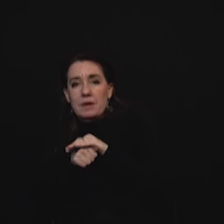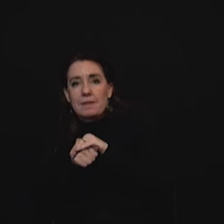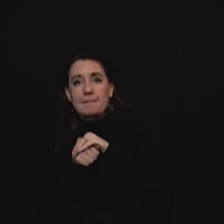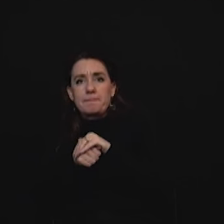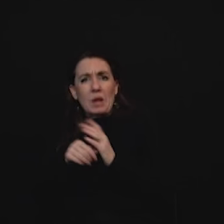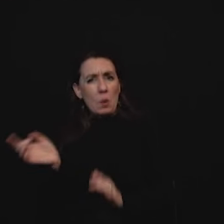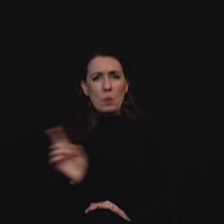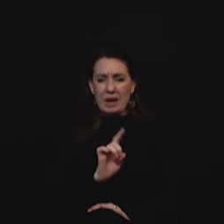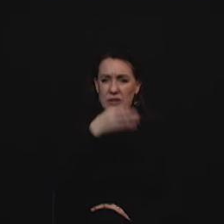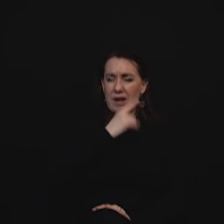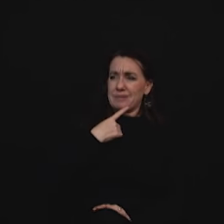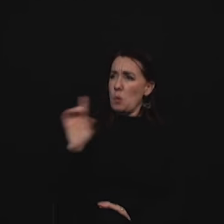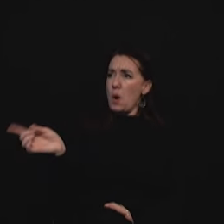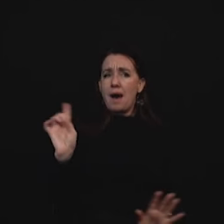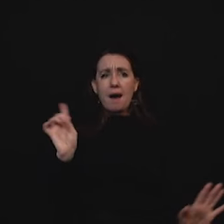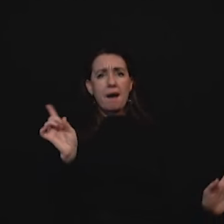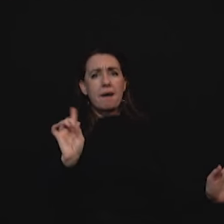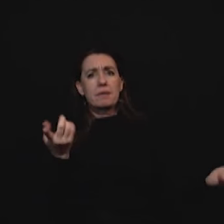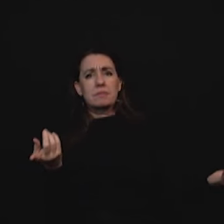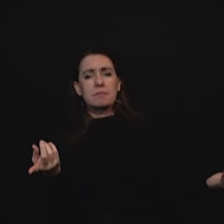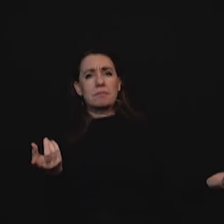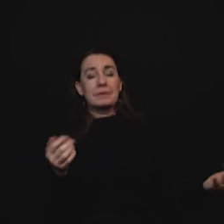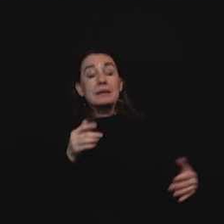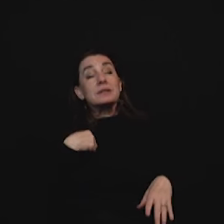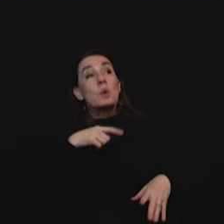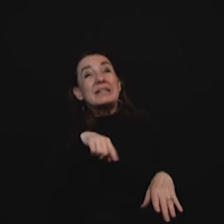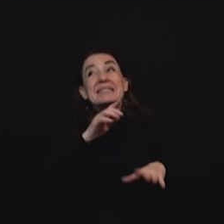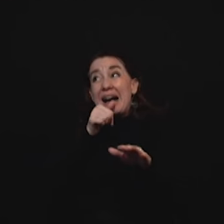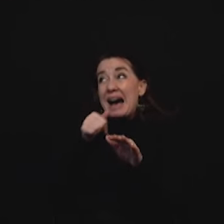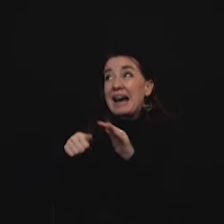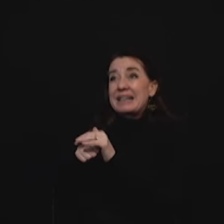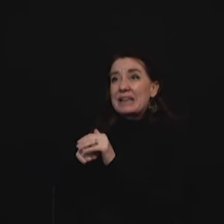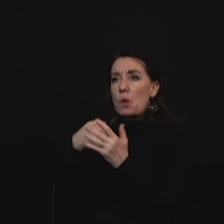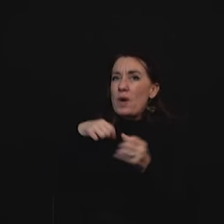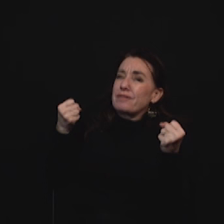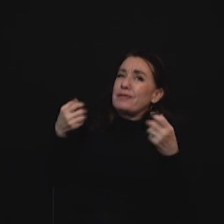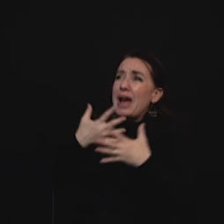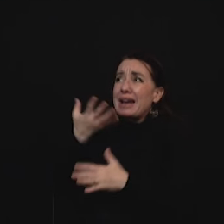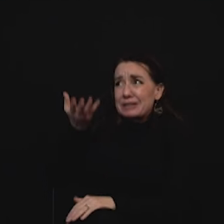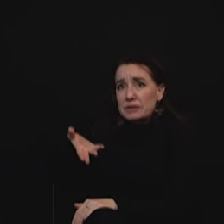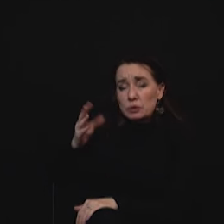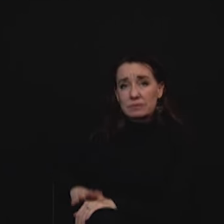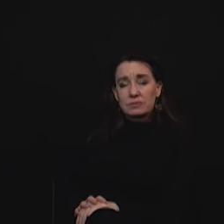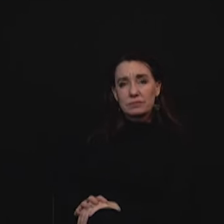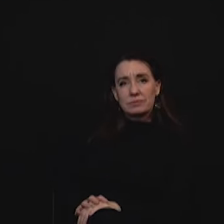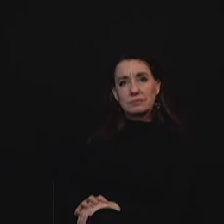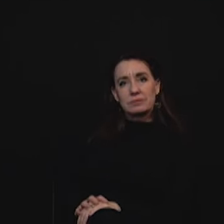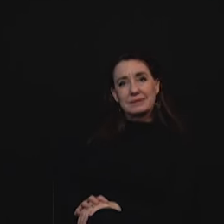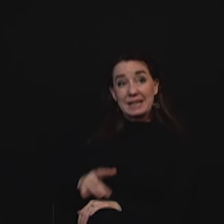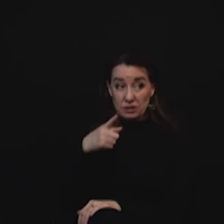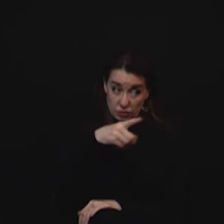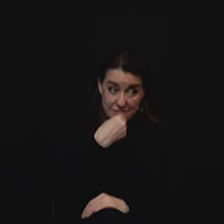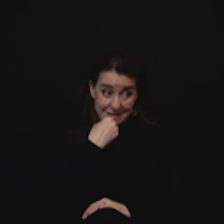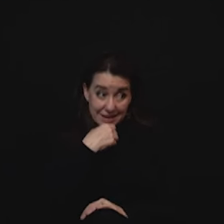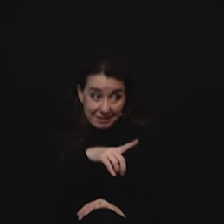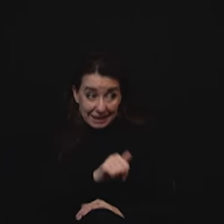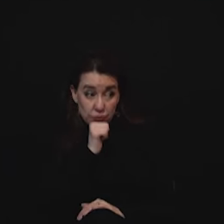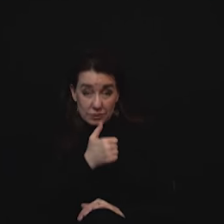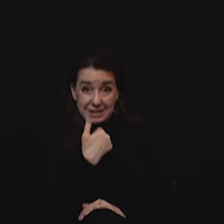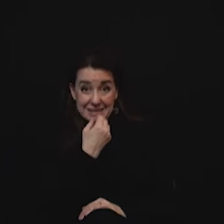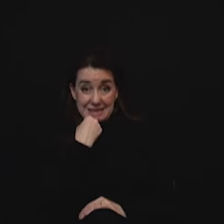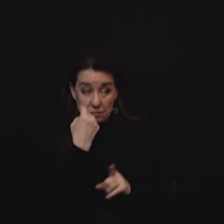"Where are you?" God called. "Hiding," Adam said. "We're afraid of you." "Did you eat the fruit I told you not